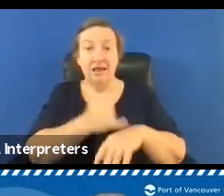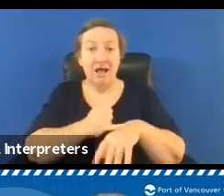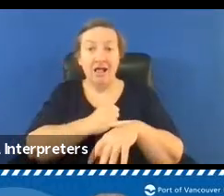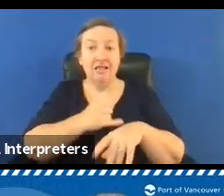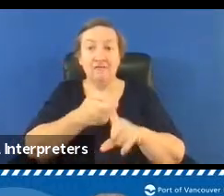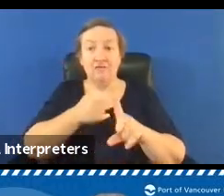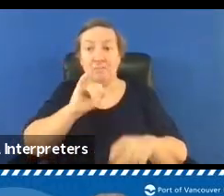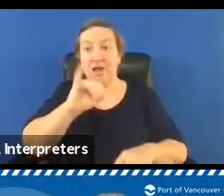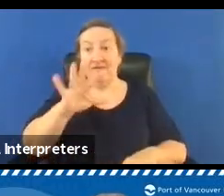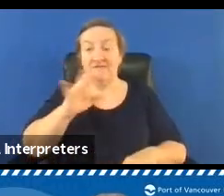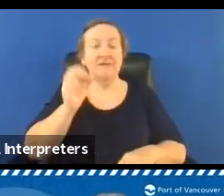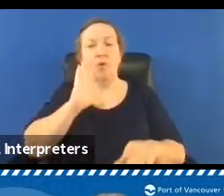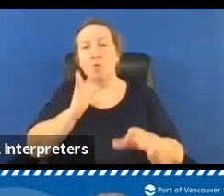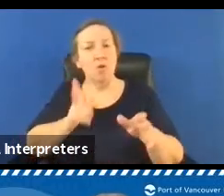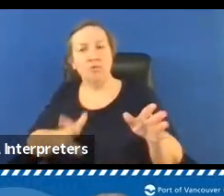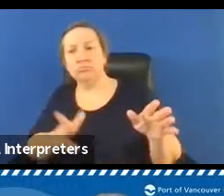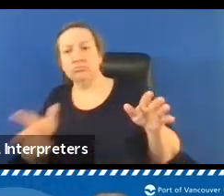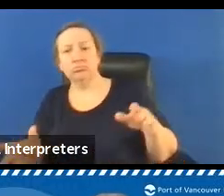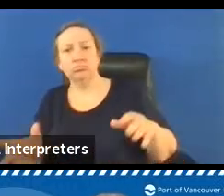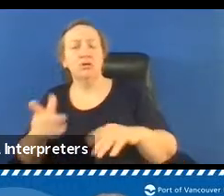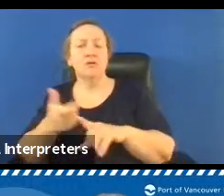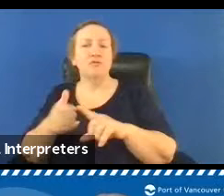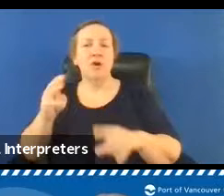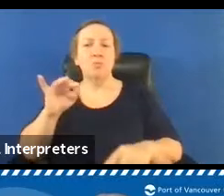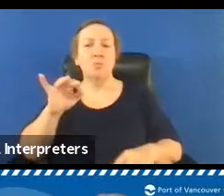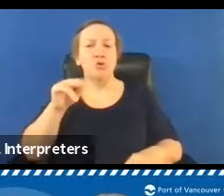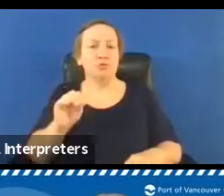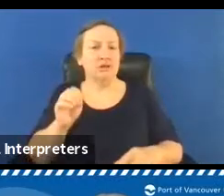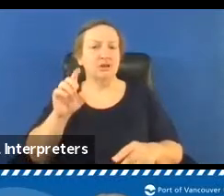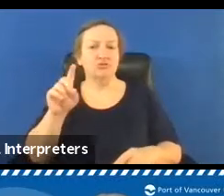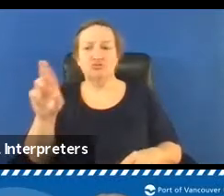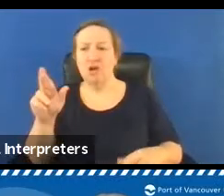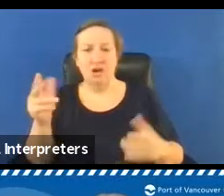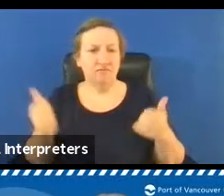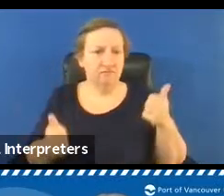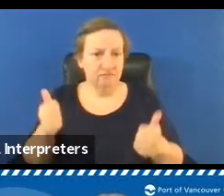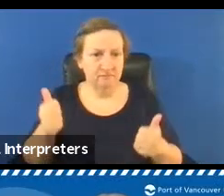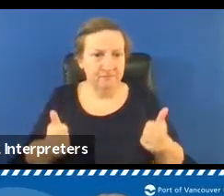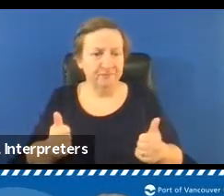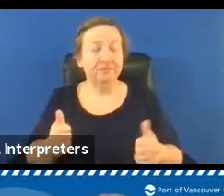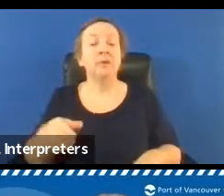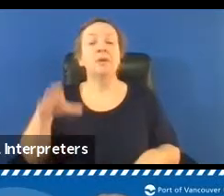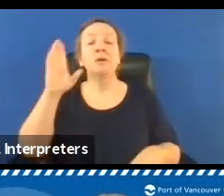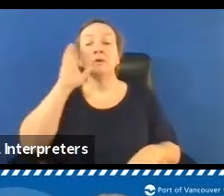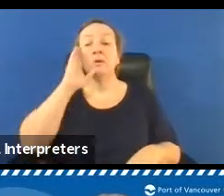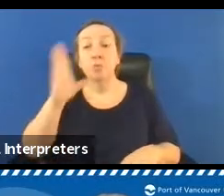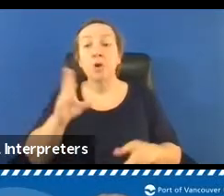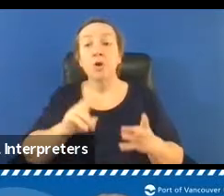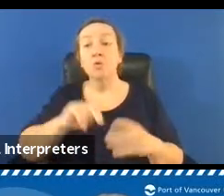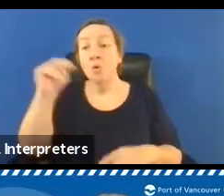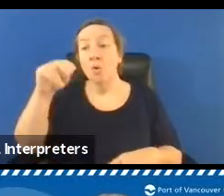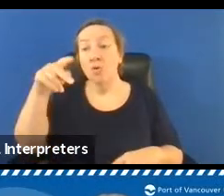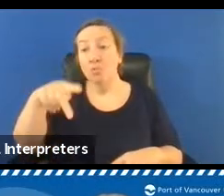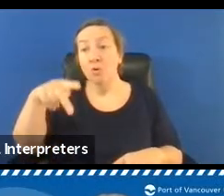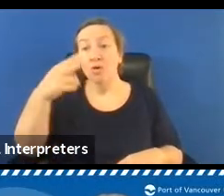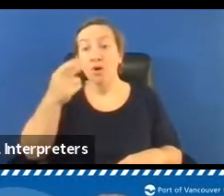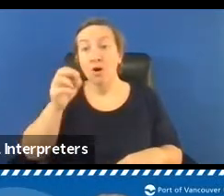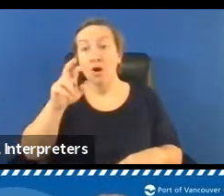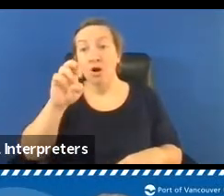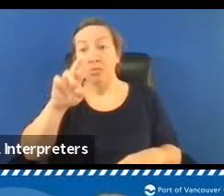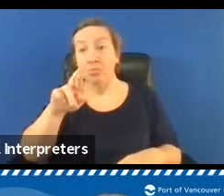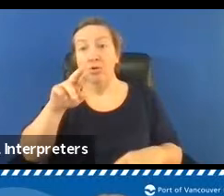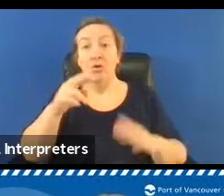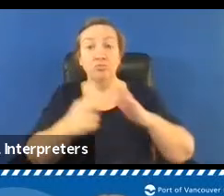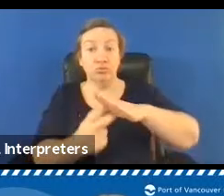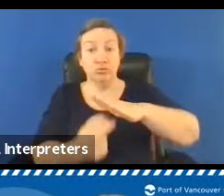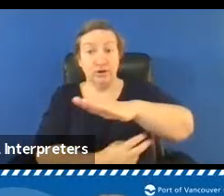it be accessed from Marine Drive? And will the North Portland Harbor Bridge, and that's the bridge